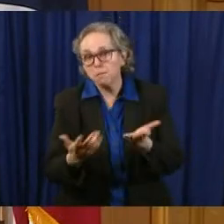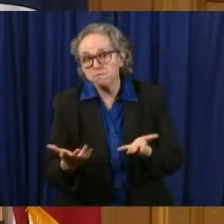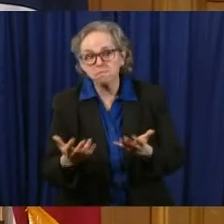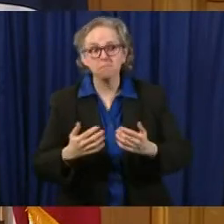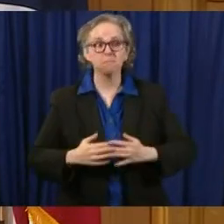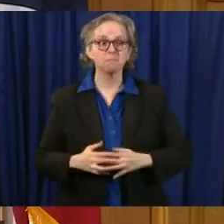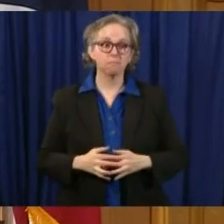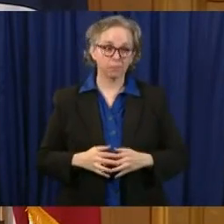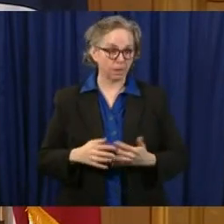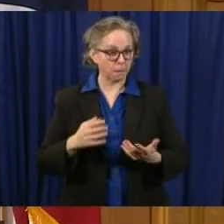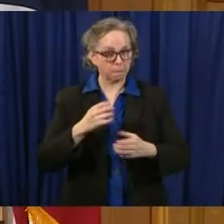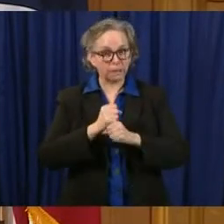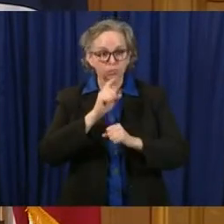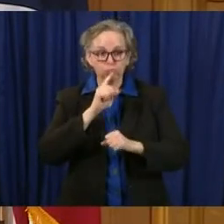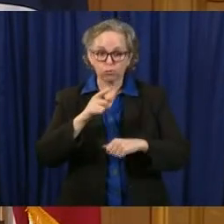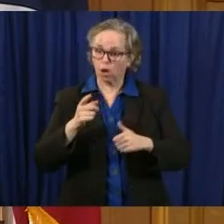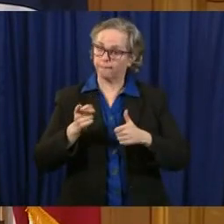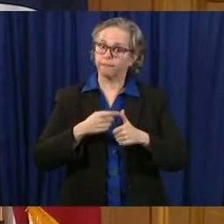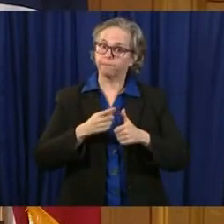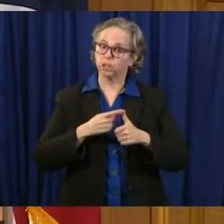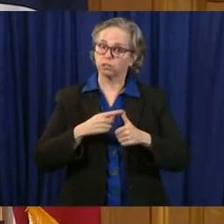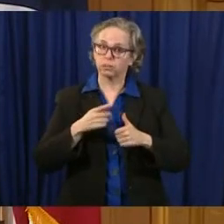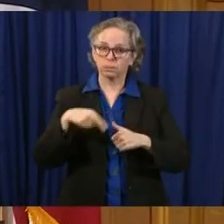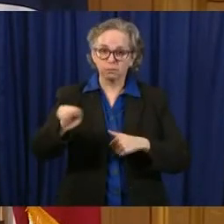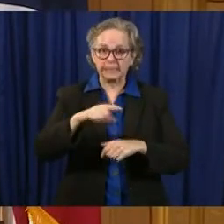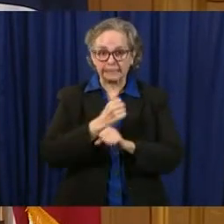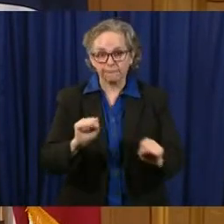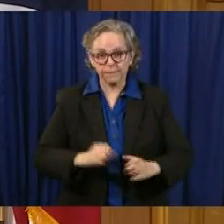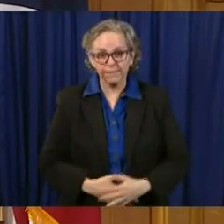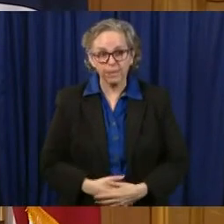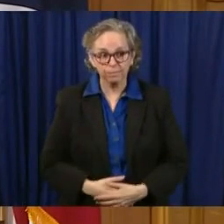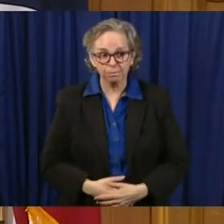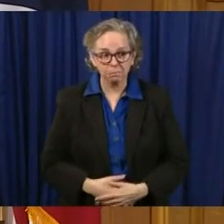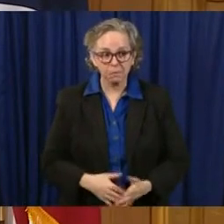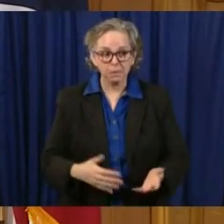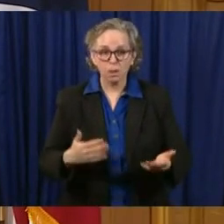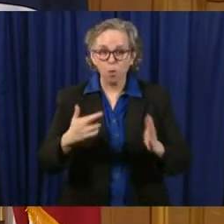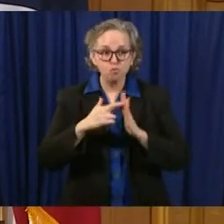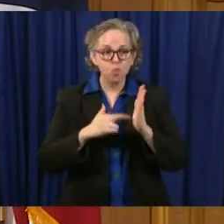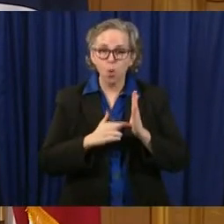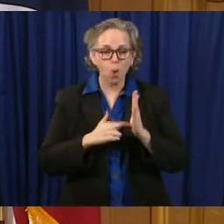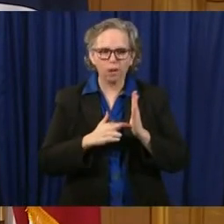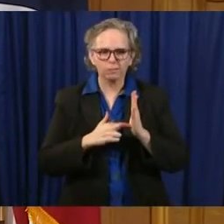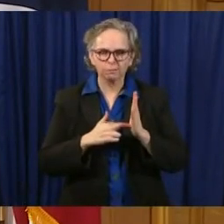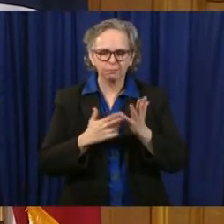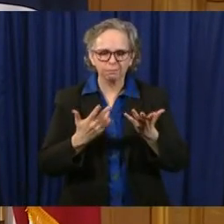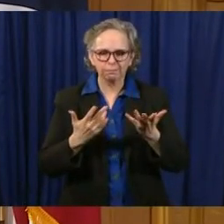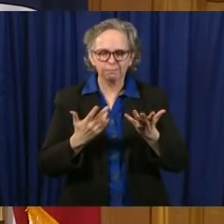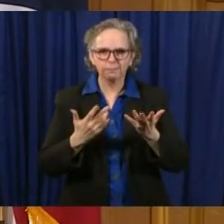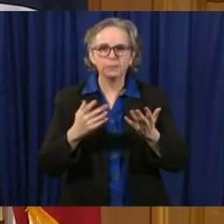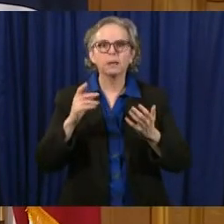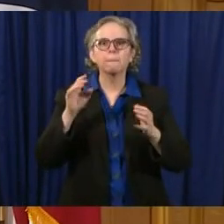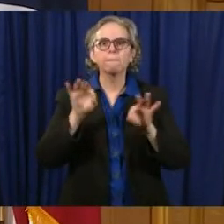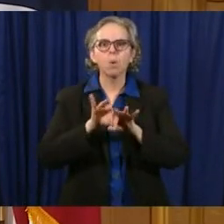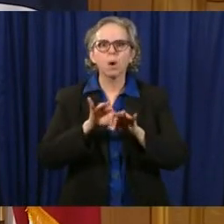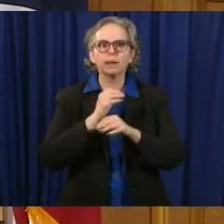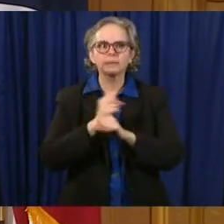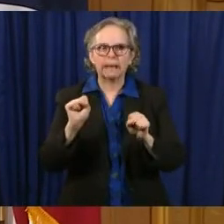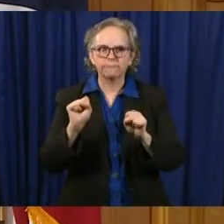for the state of Ohio, people still have to feel confident or they're not going to do